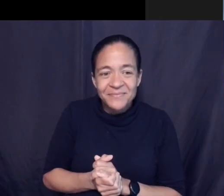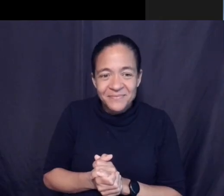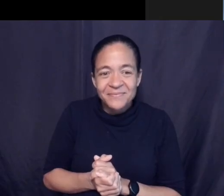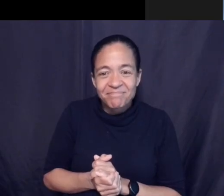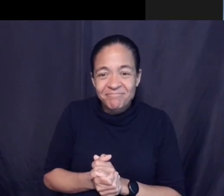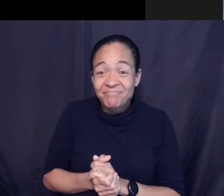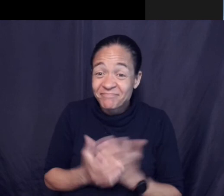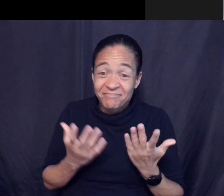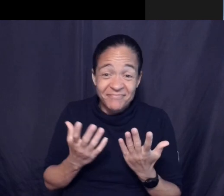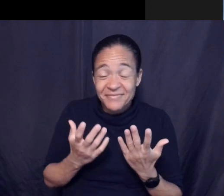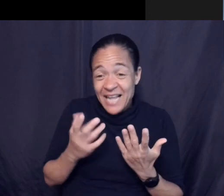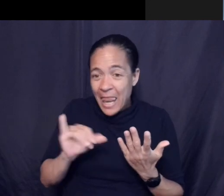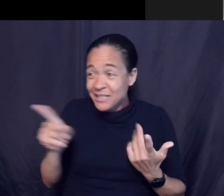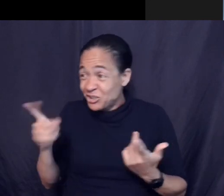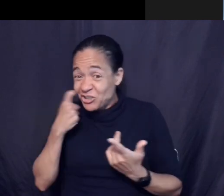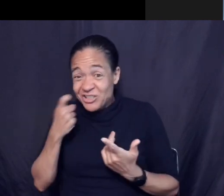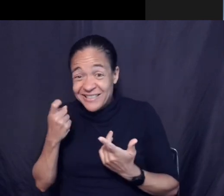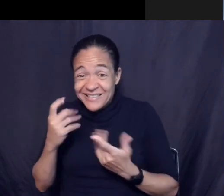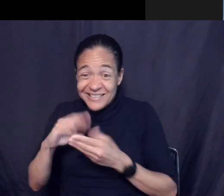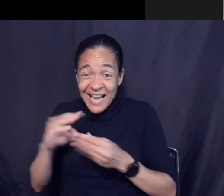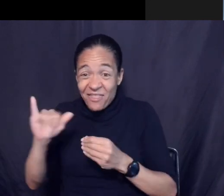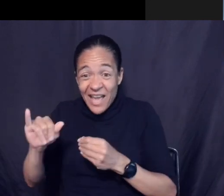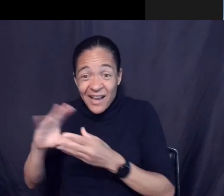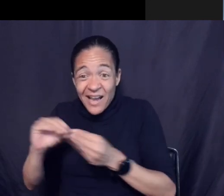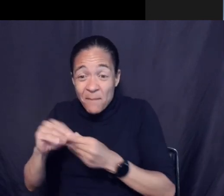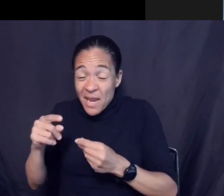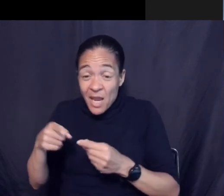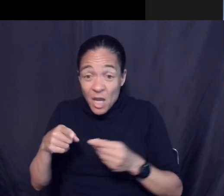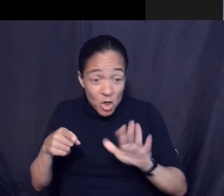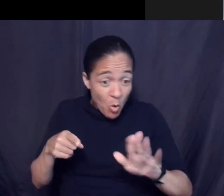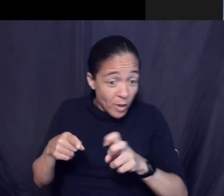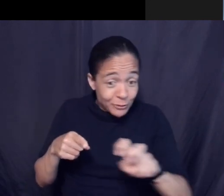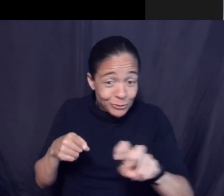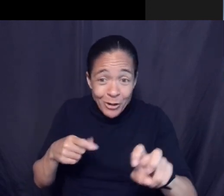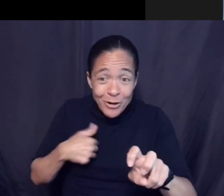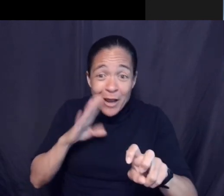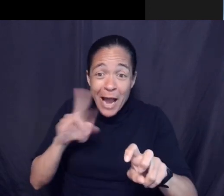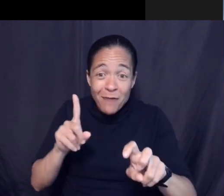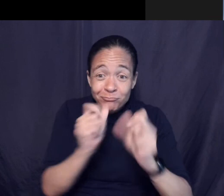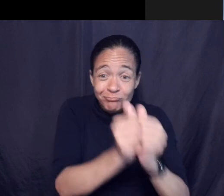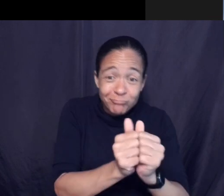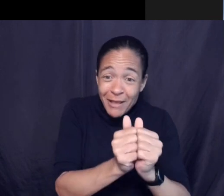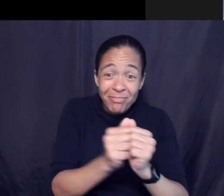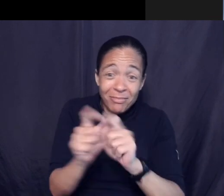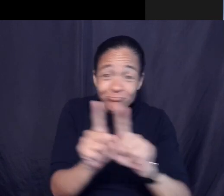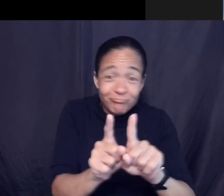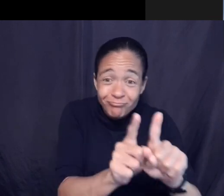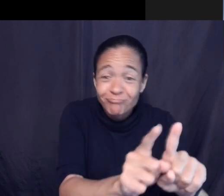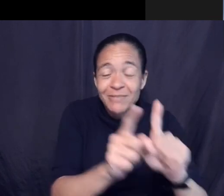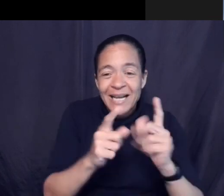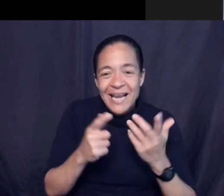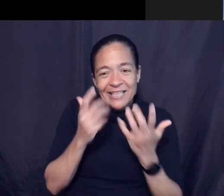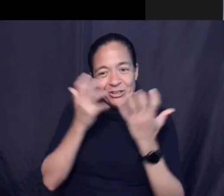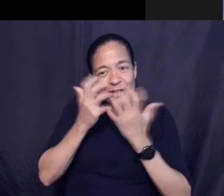Like I said, it's just like wherever you go, I'm going. It's like that's awesome. It's like, and it's